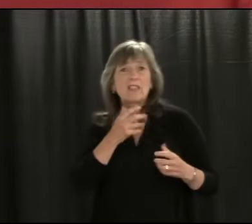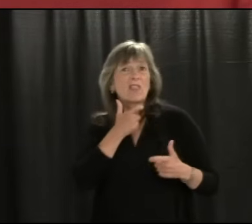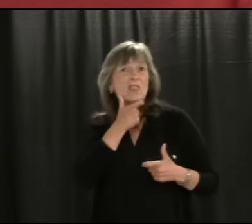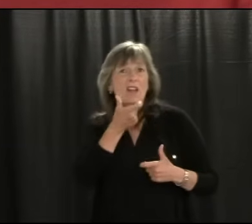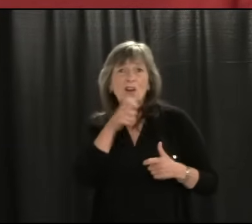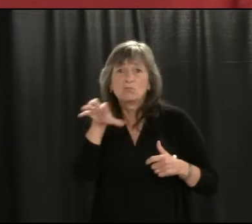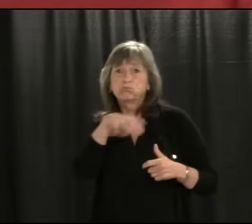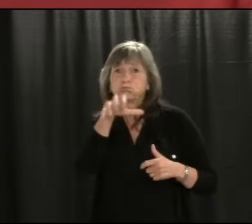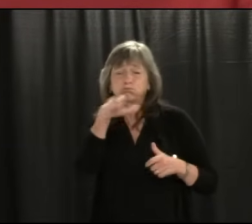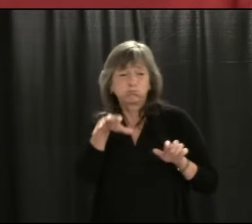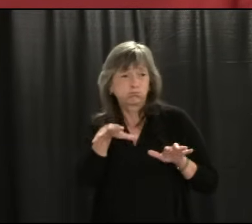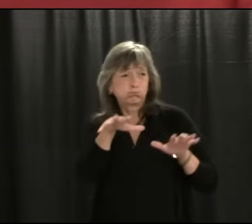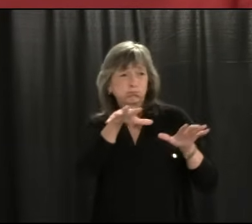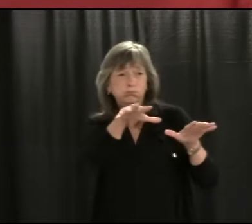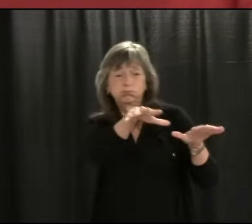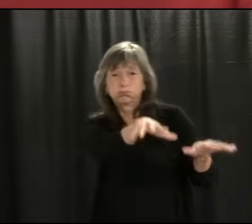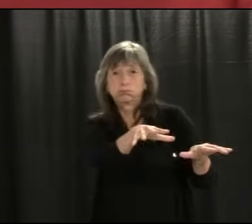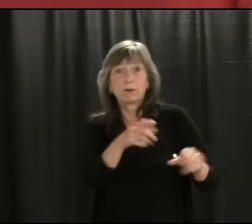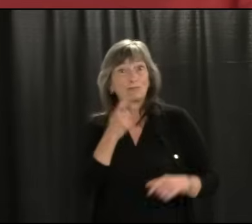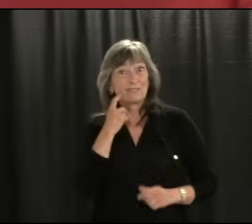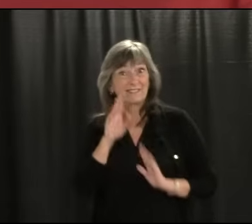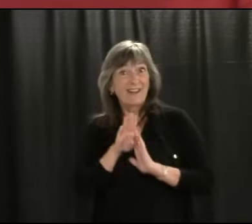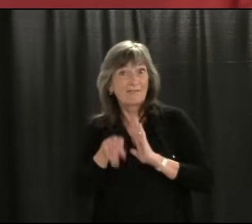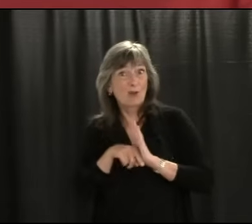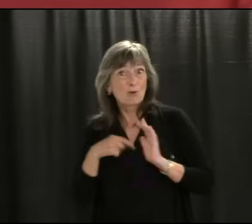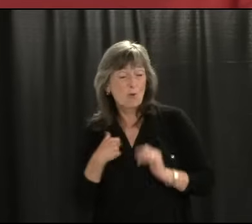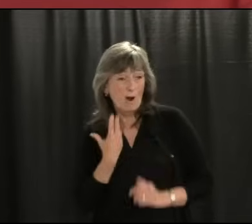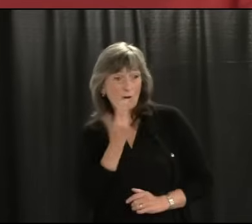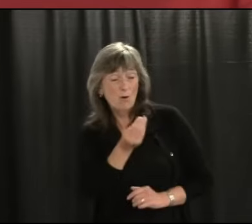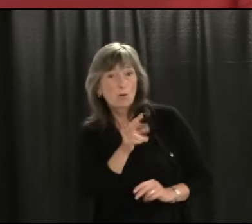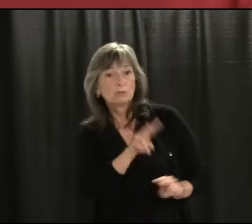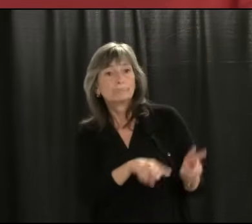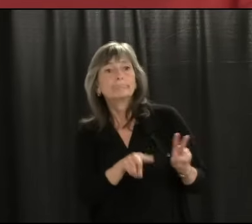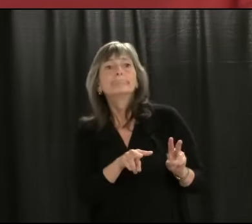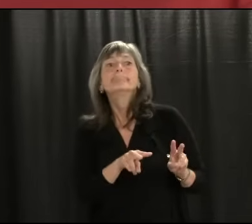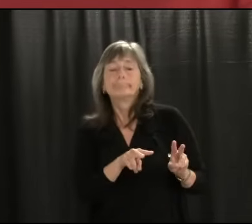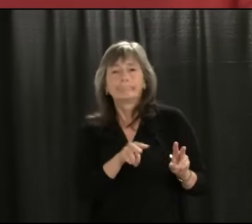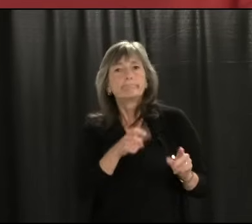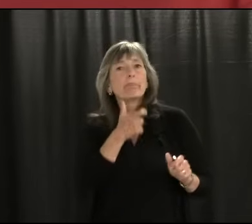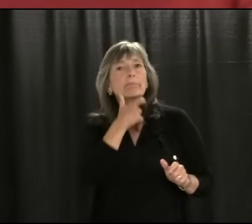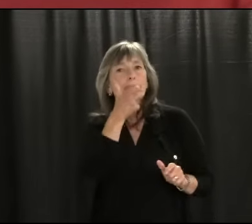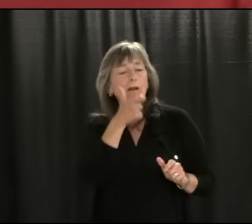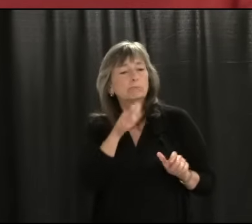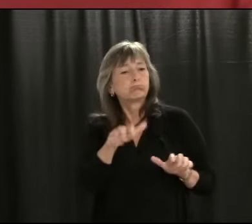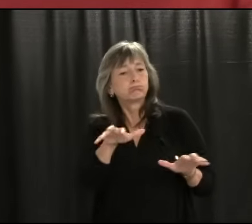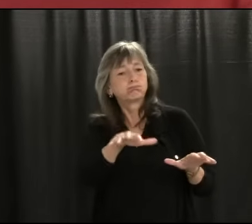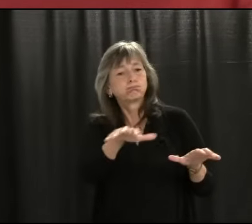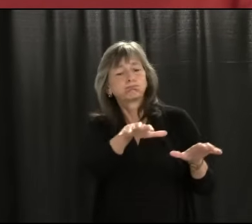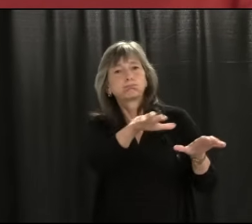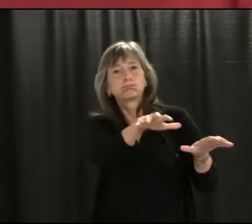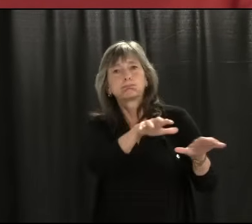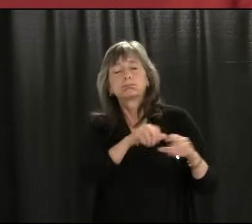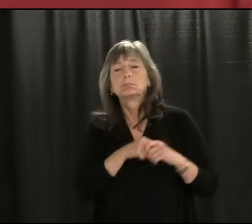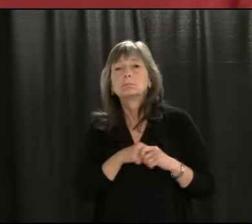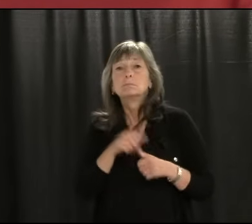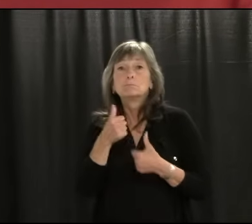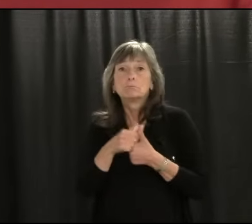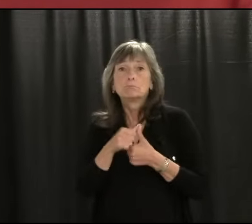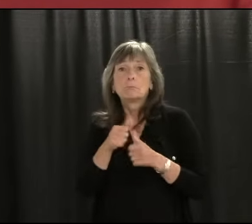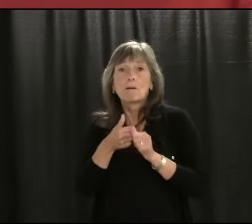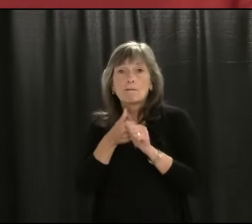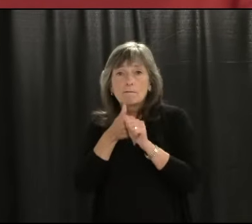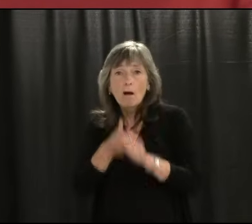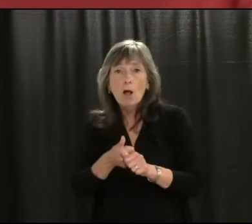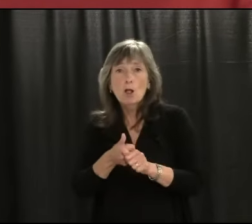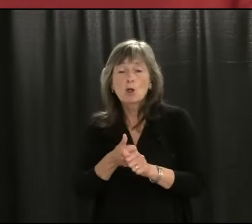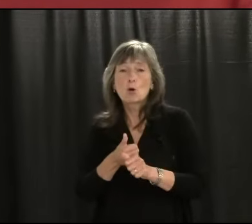right now. I was recently in that area about a half an hour ago, and I want to remind folks to follow the official channels. As the